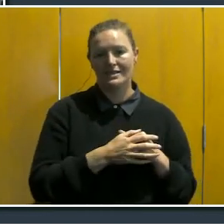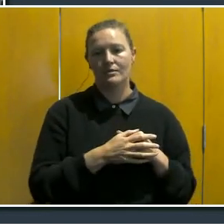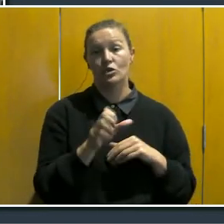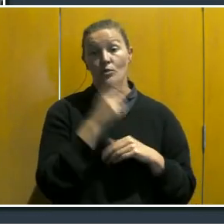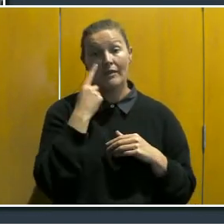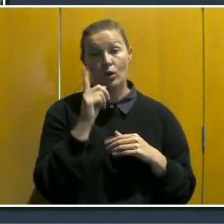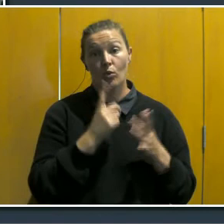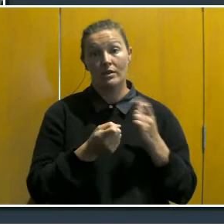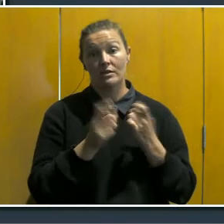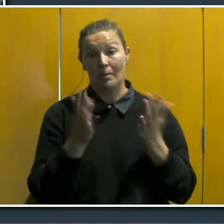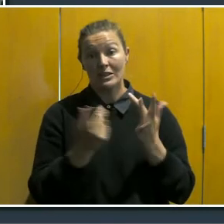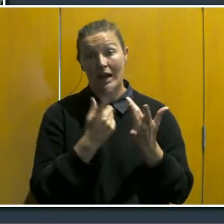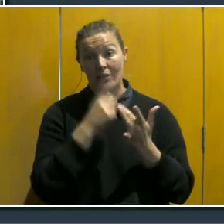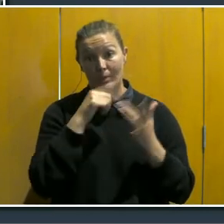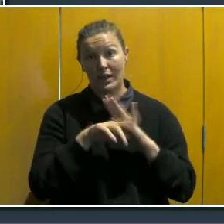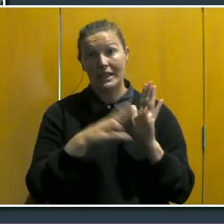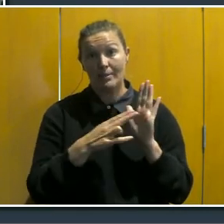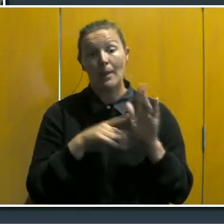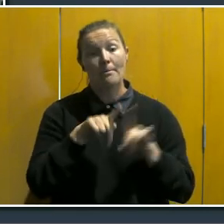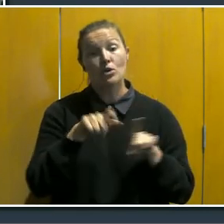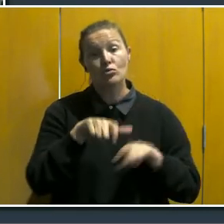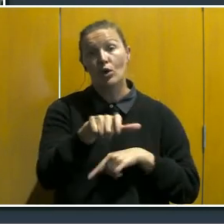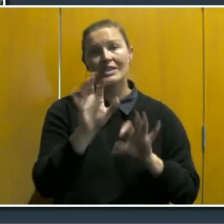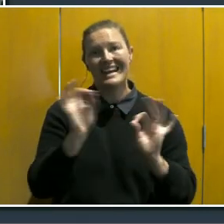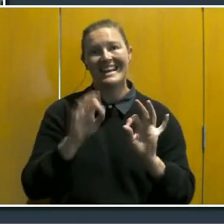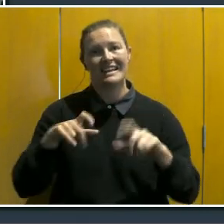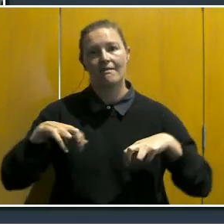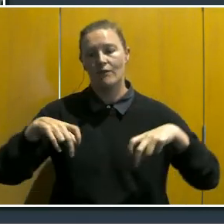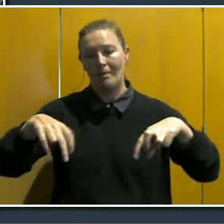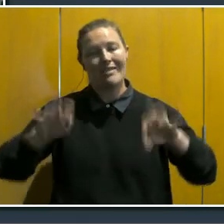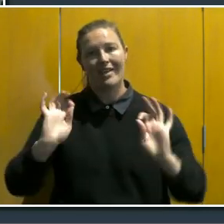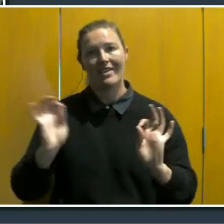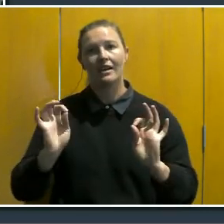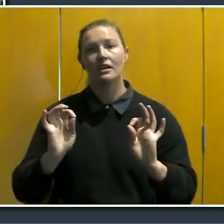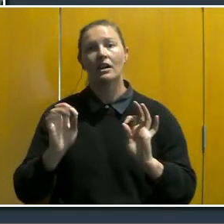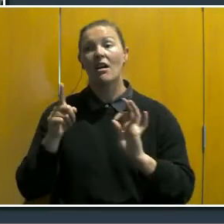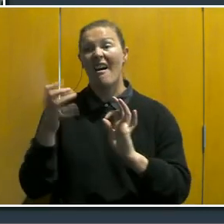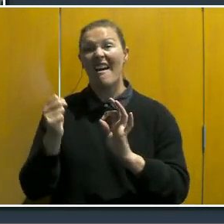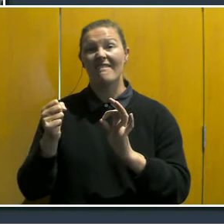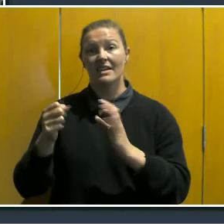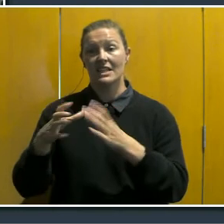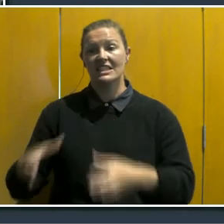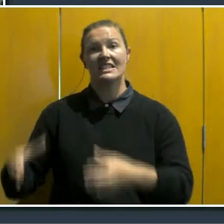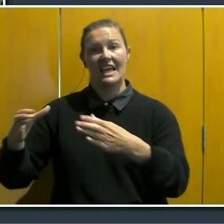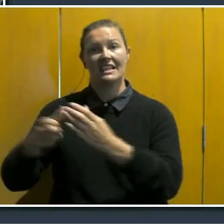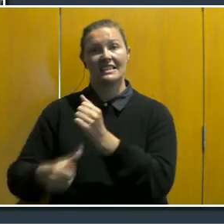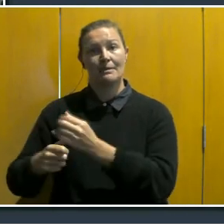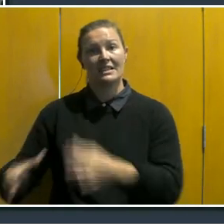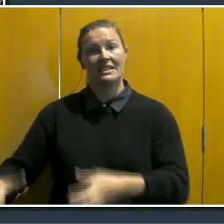Napier. Most roads have no footpaths. A lot of properties have septic tanks. They have water